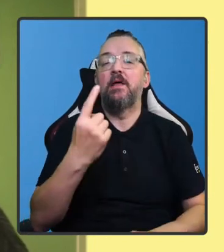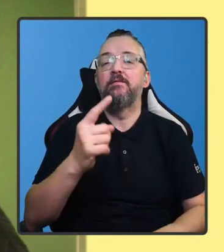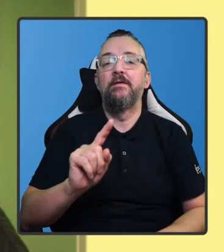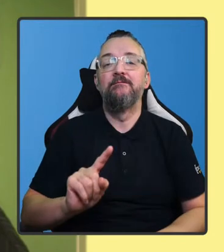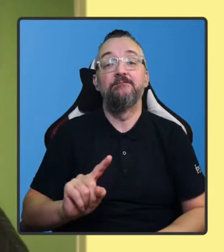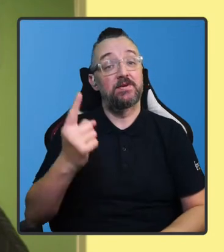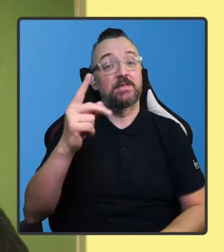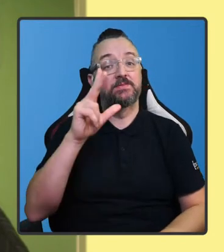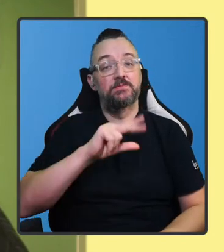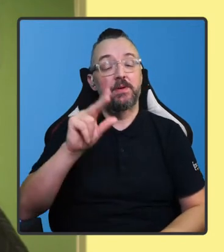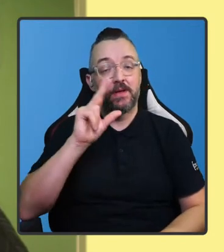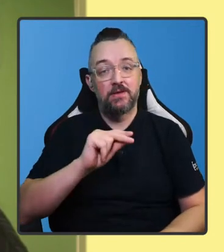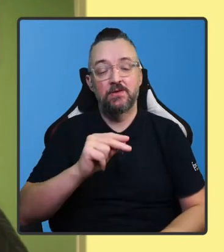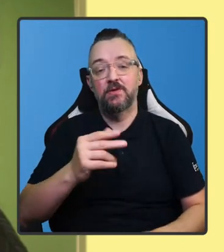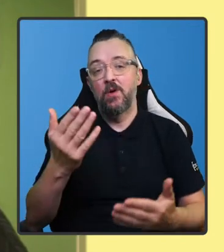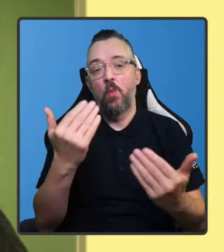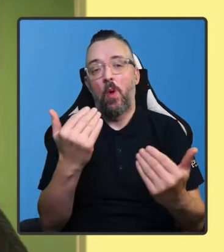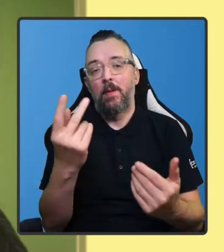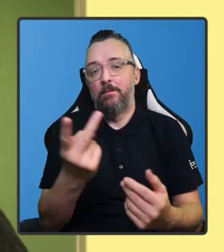welcome to Robin and Maria.